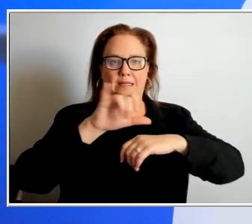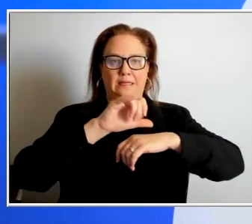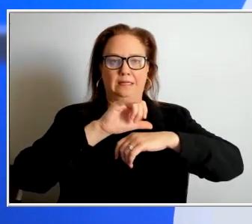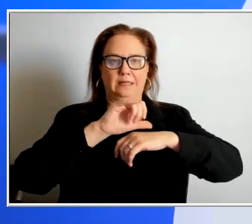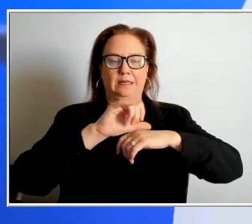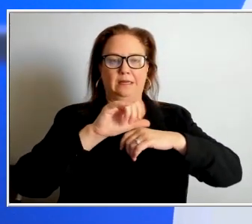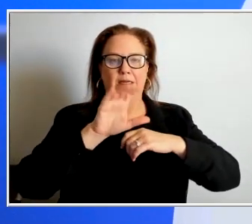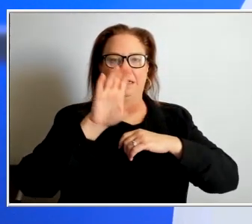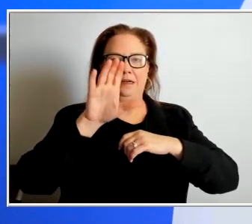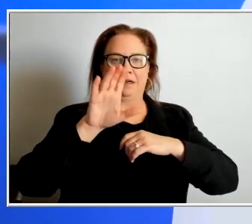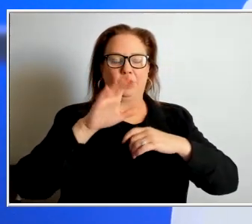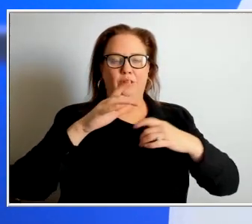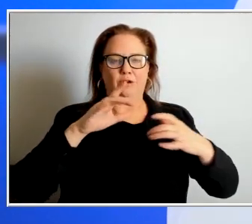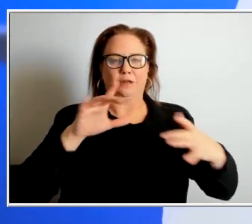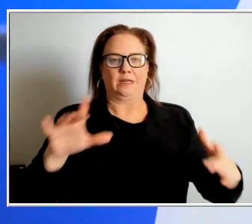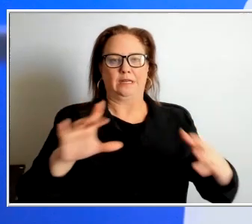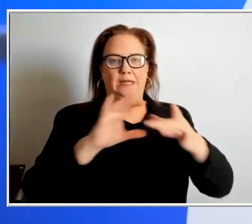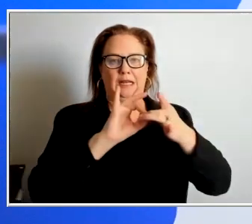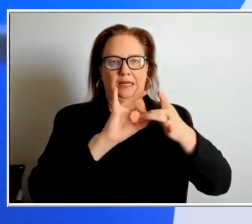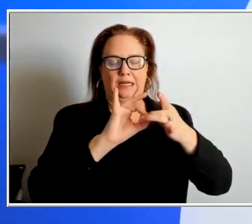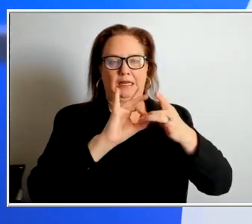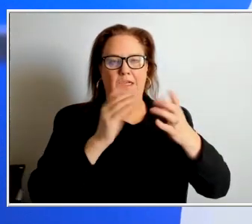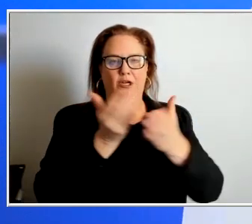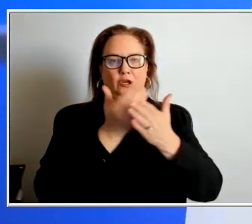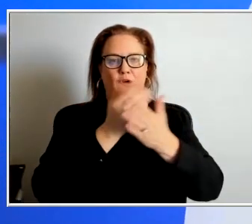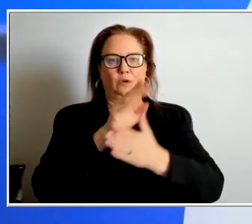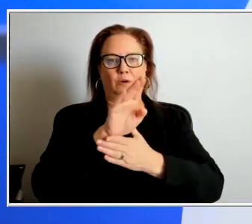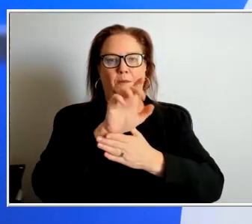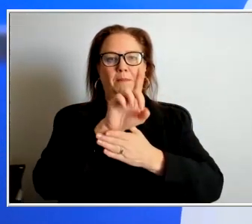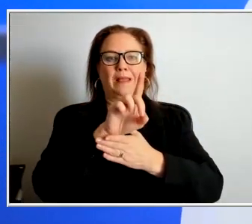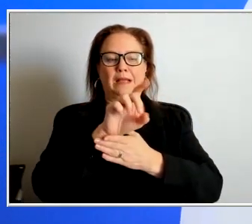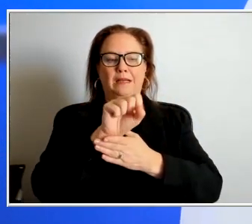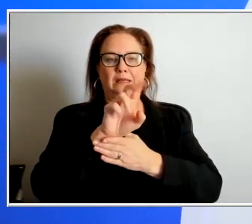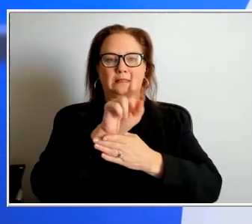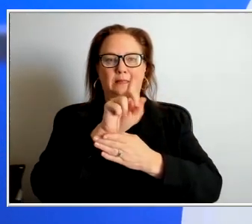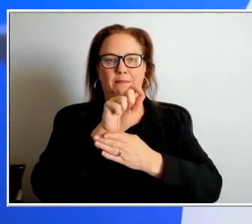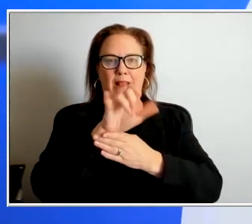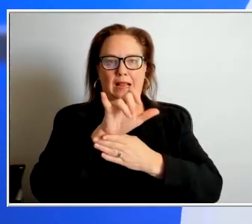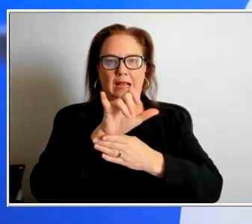you're relying on the new blood supply that's been brought back to it to